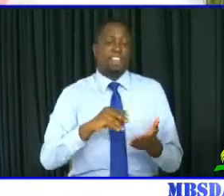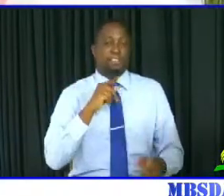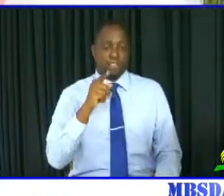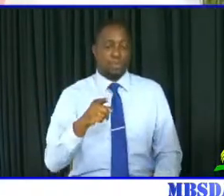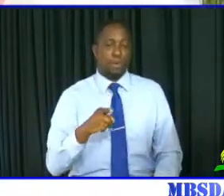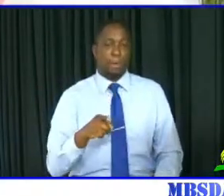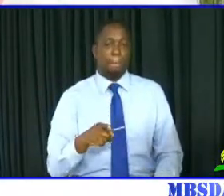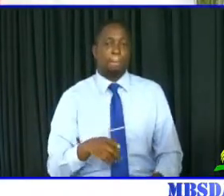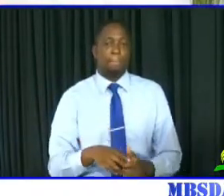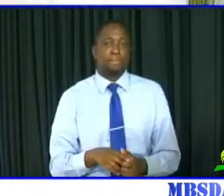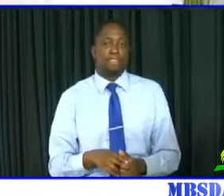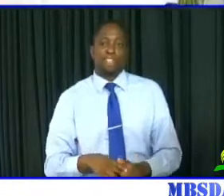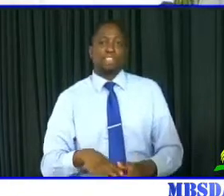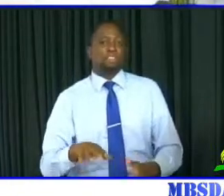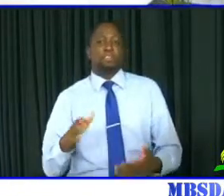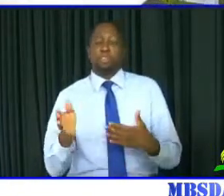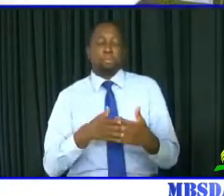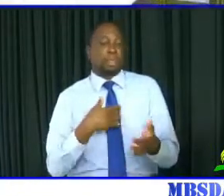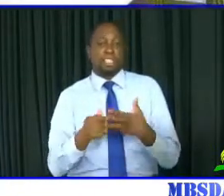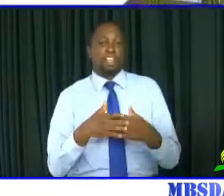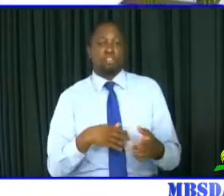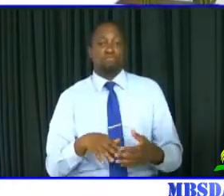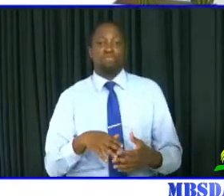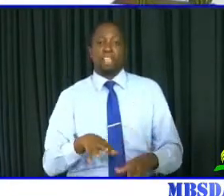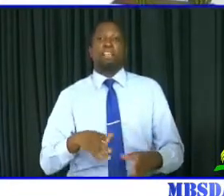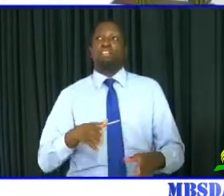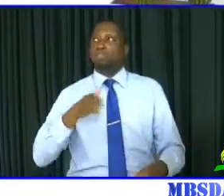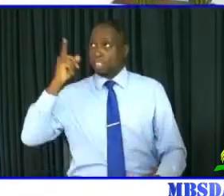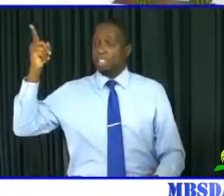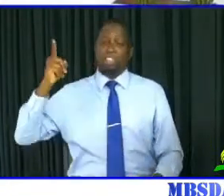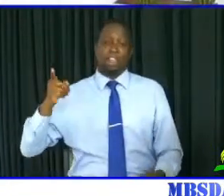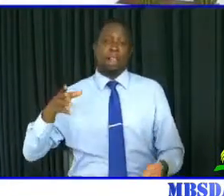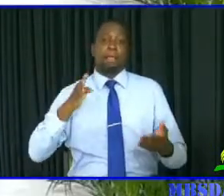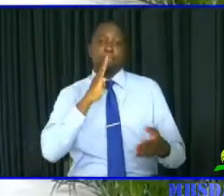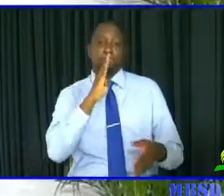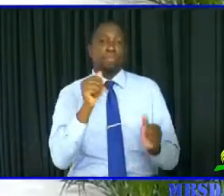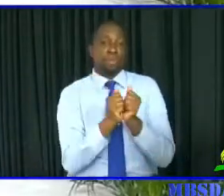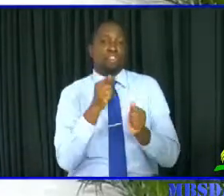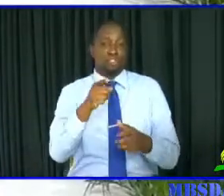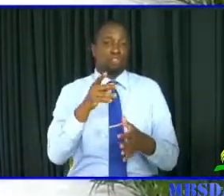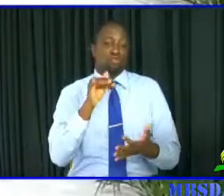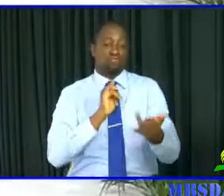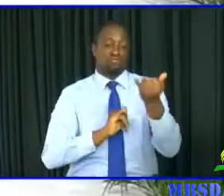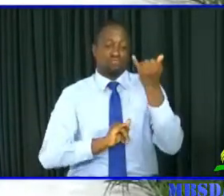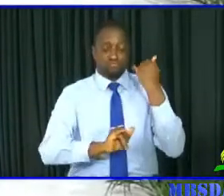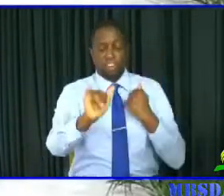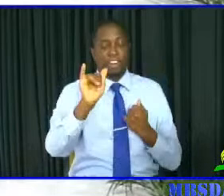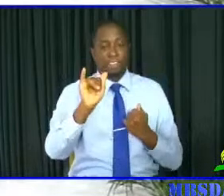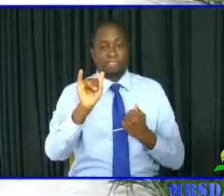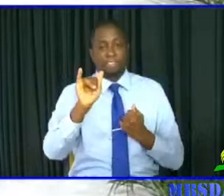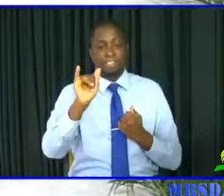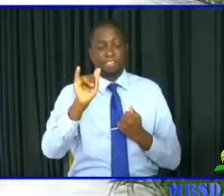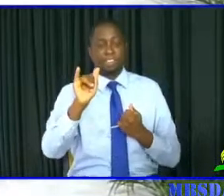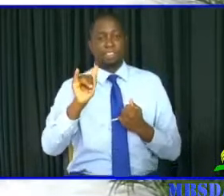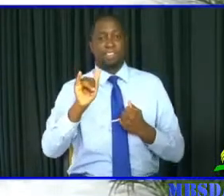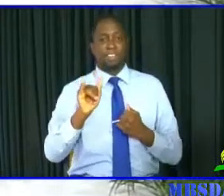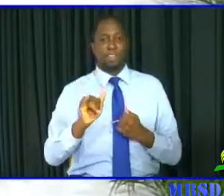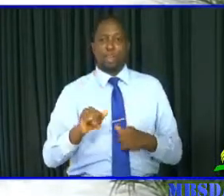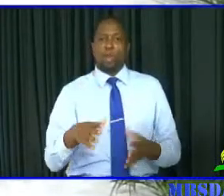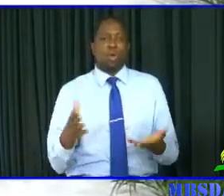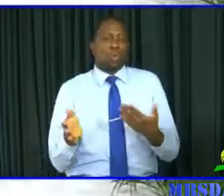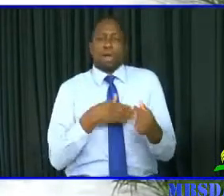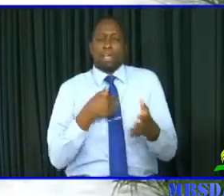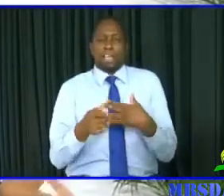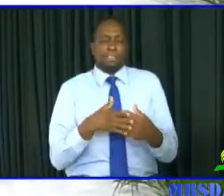you even until the very end. Tonight, my brother, tonight, my sister, whatever it is that is distracting